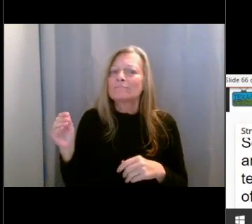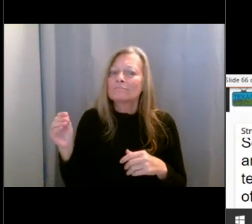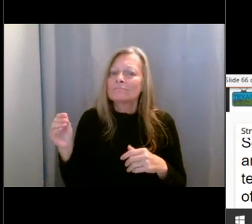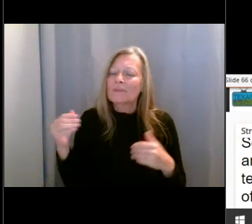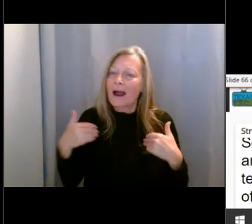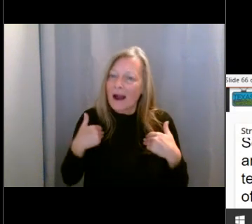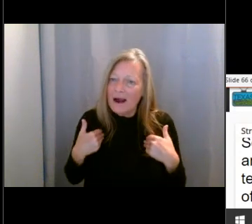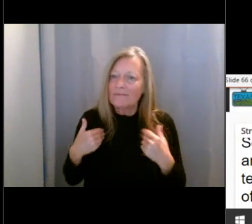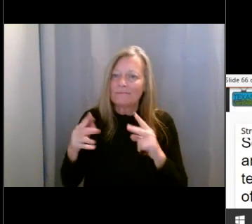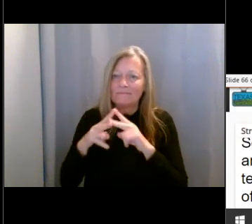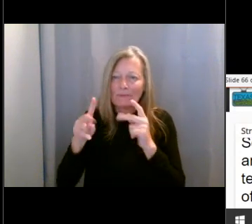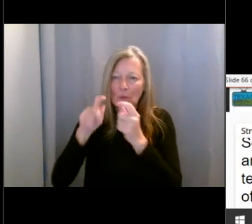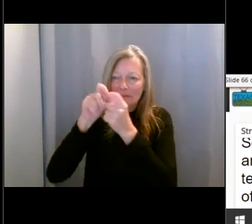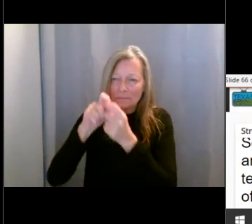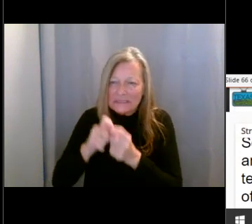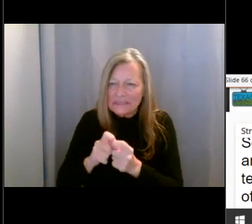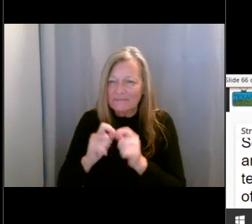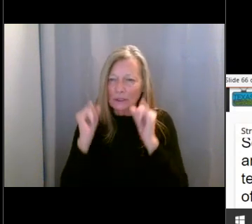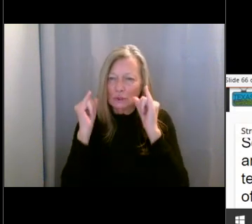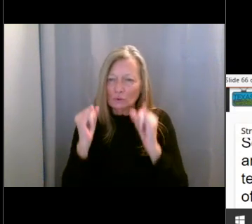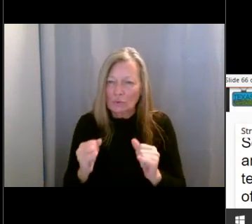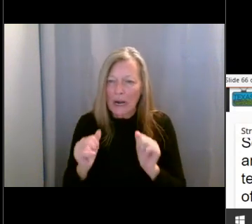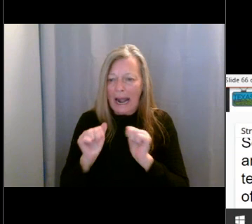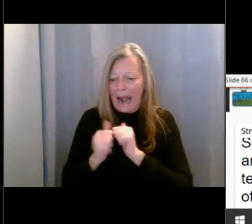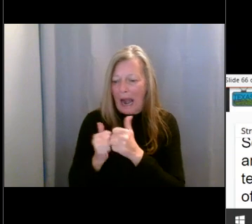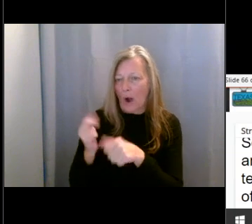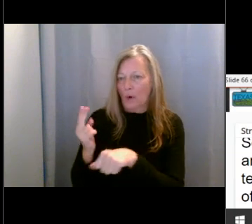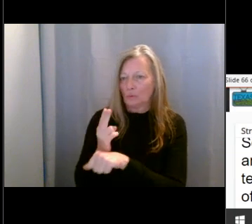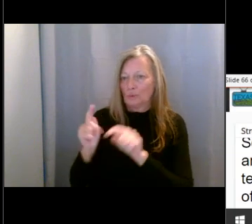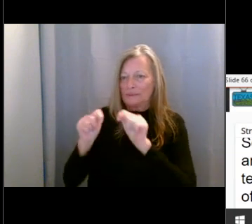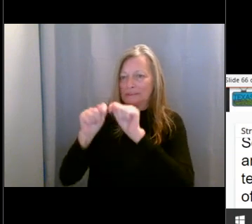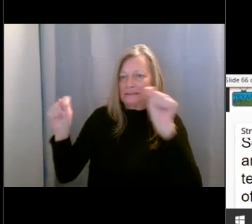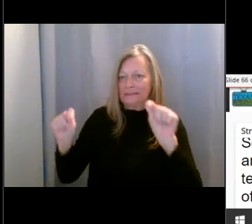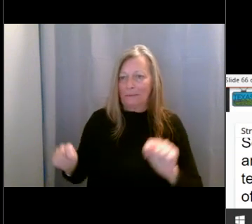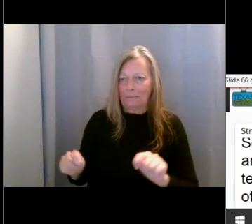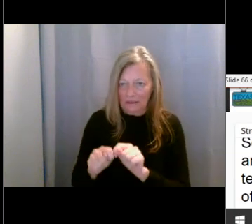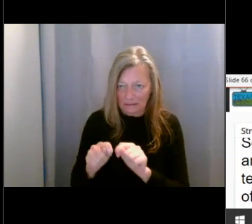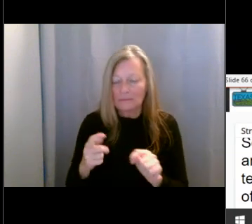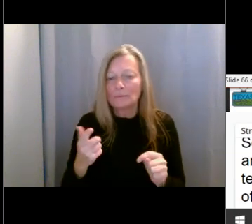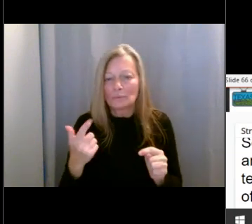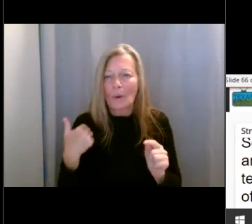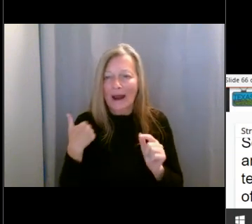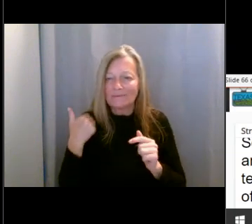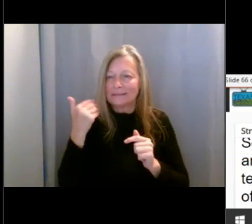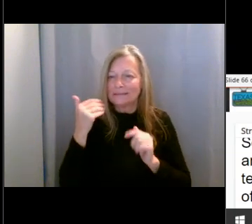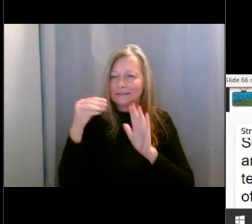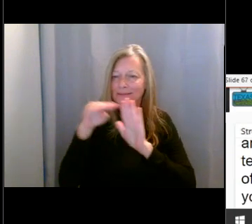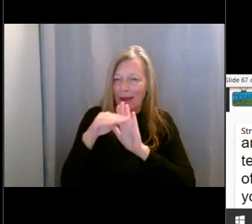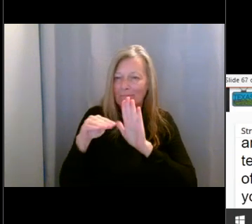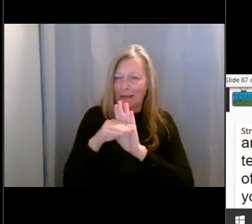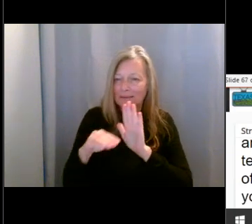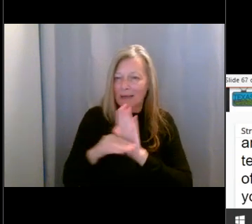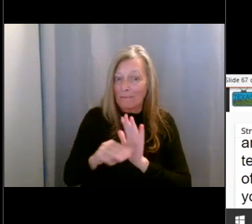instructions on how to use the template. So there's a step-by-step in each template on how you should use it. Just makes it